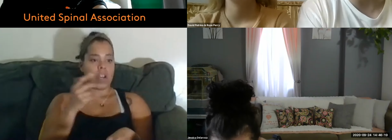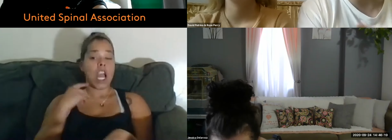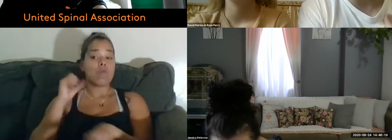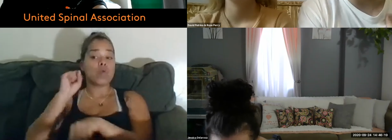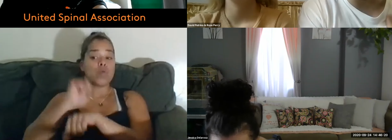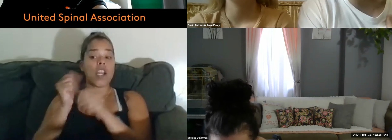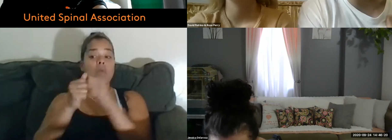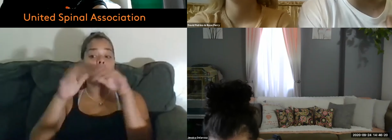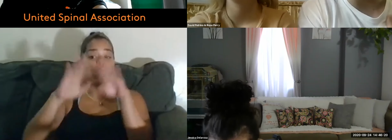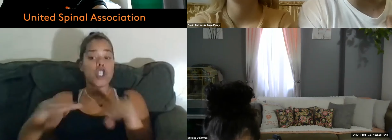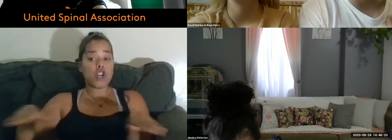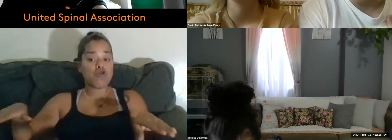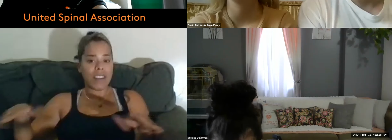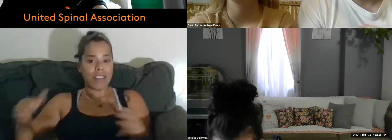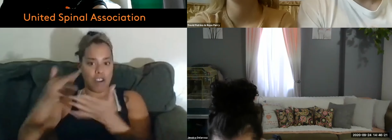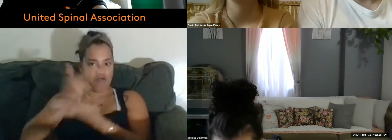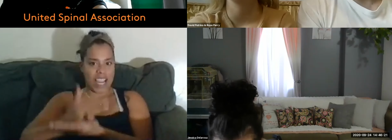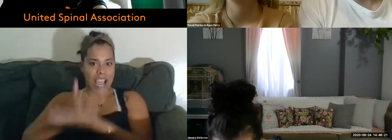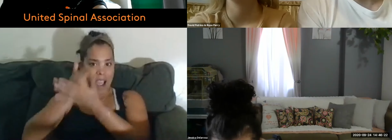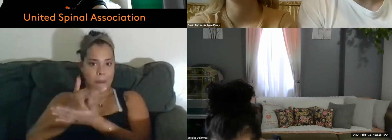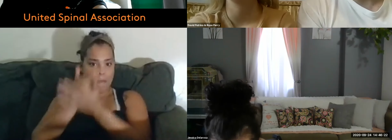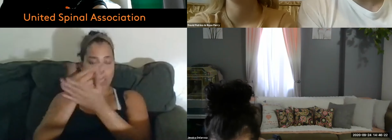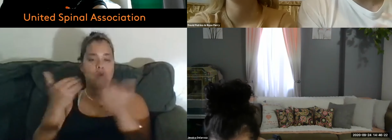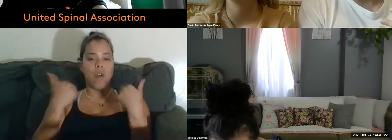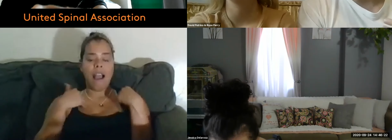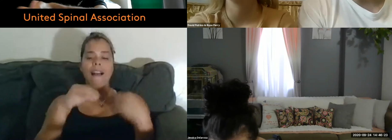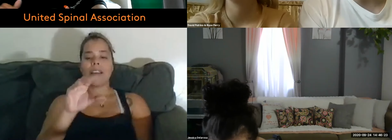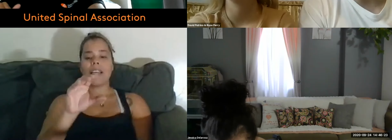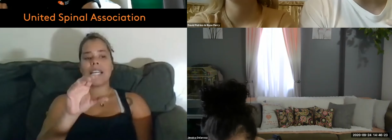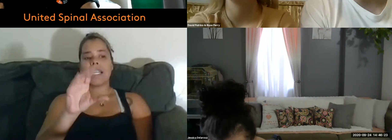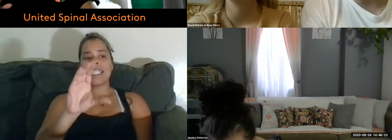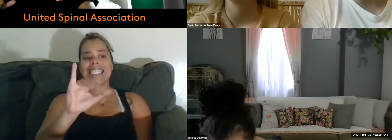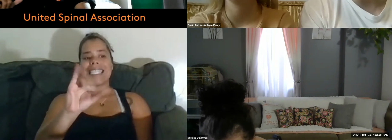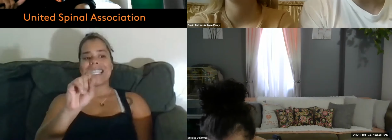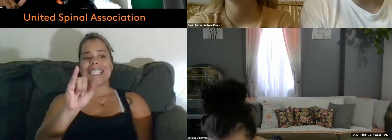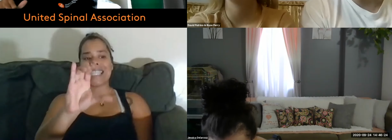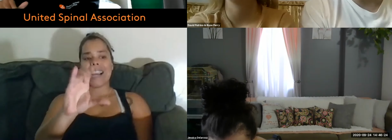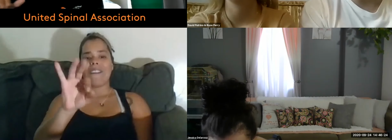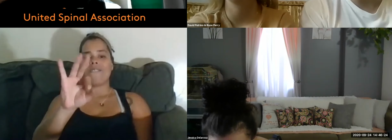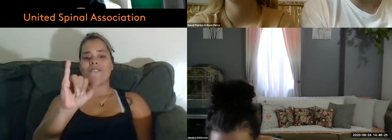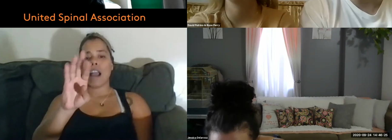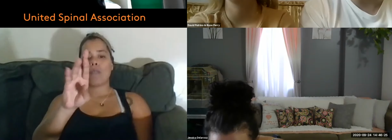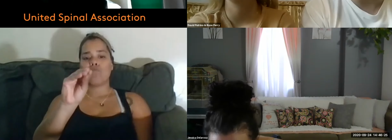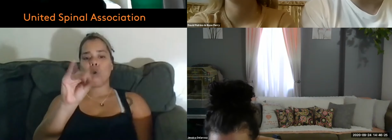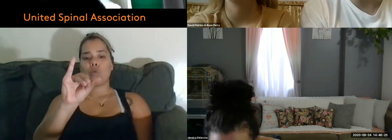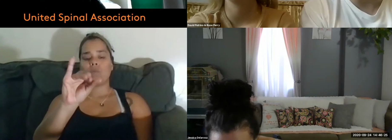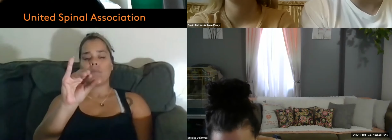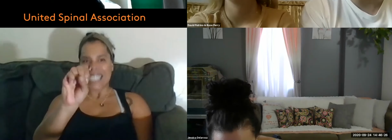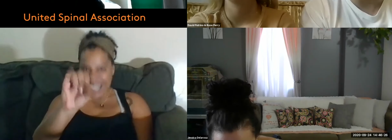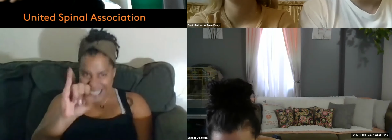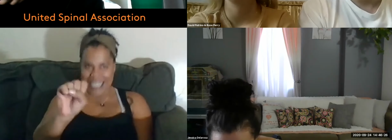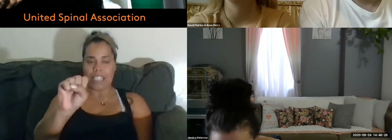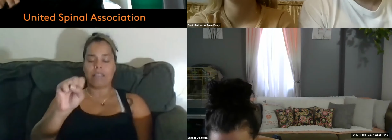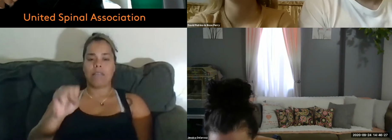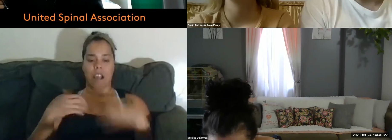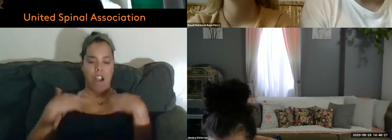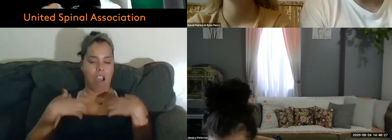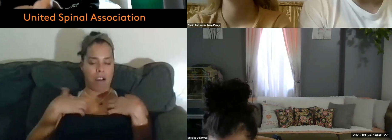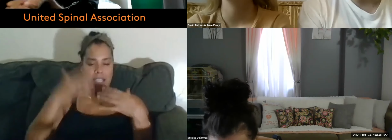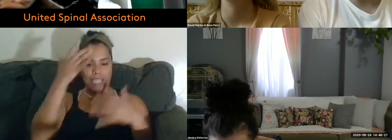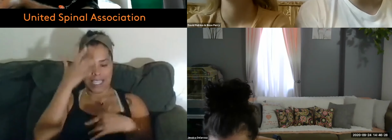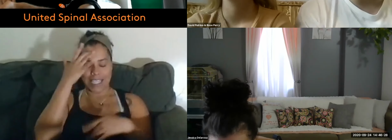fibrosis, which is a lung disease. And one of the things I noticed was when the kids came onto the hospital ward,